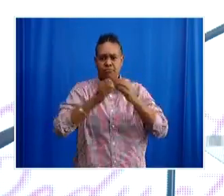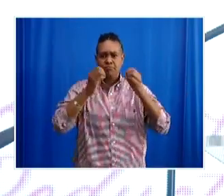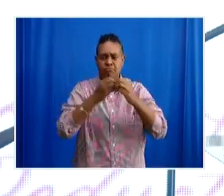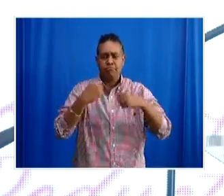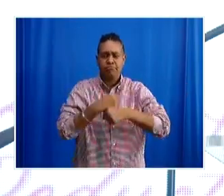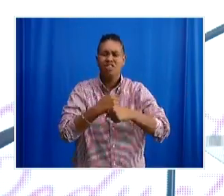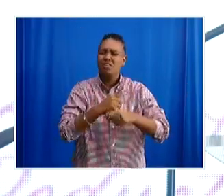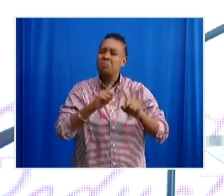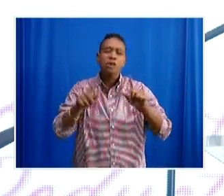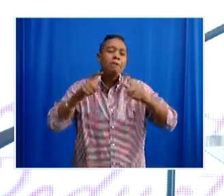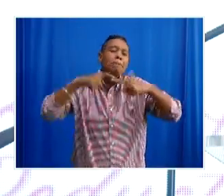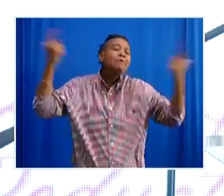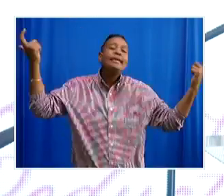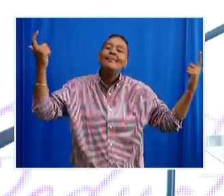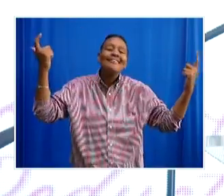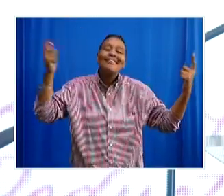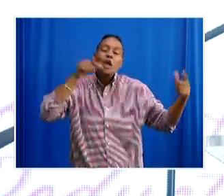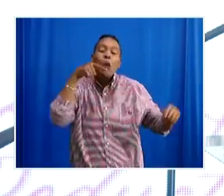it's larger than that.